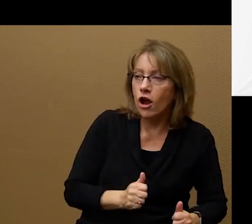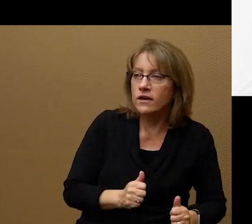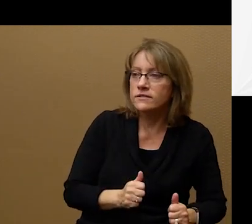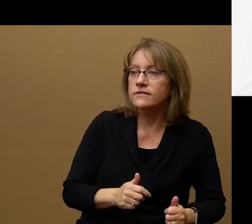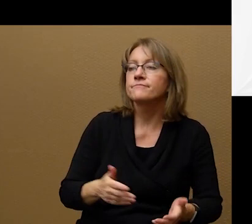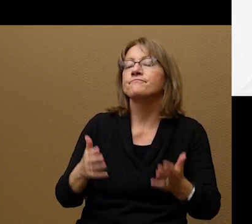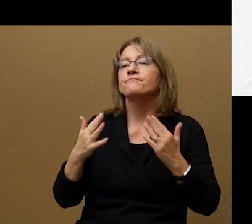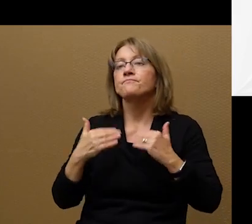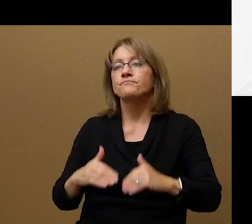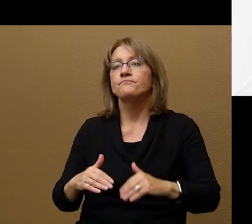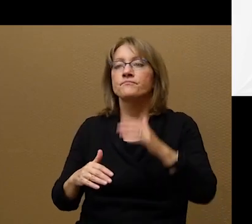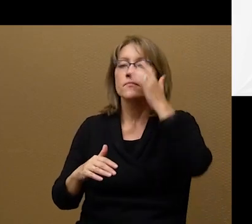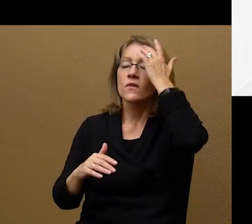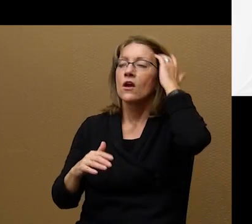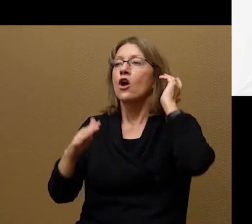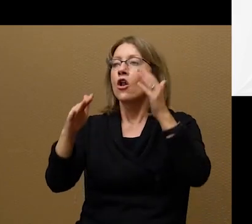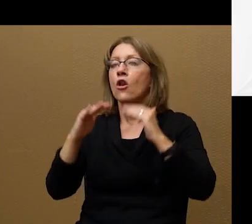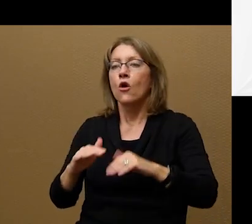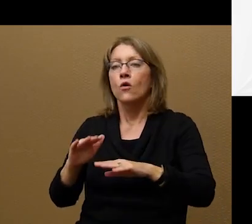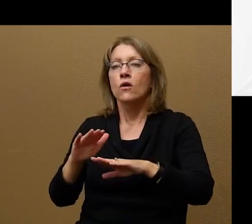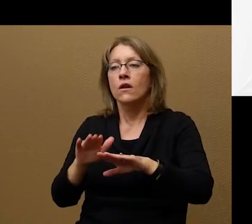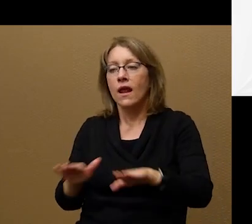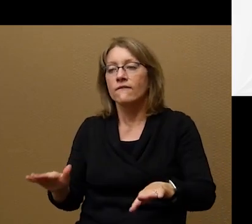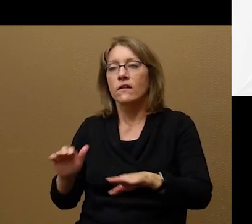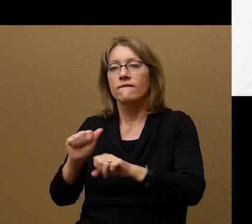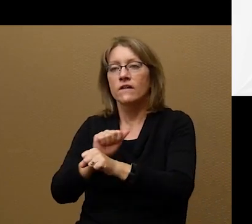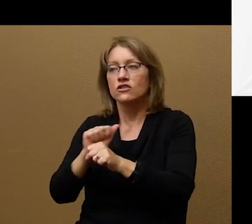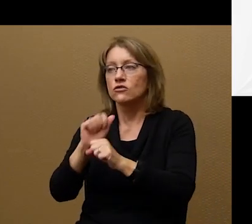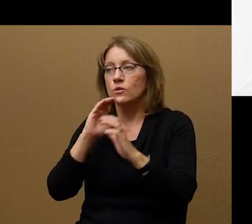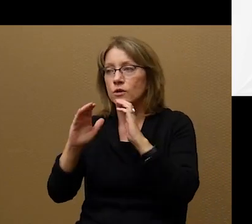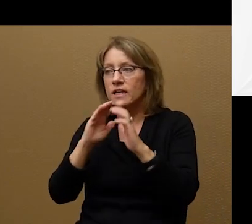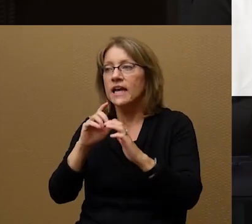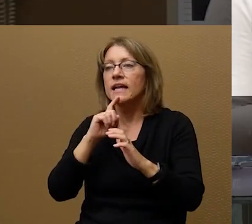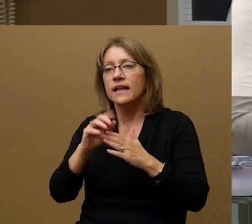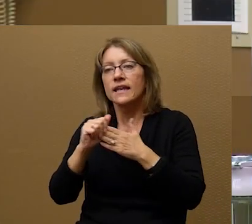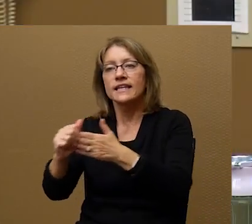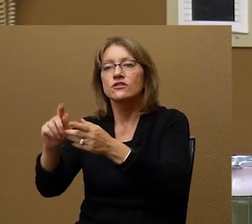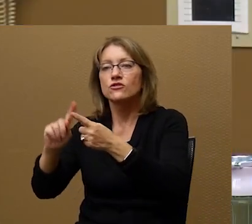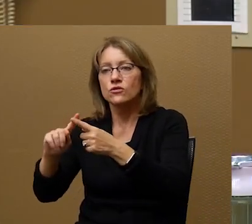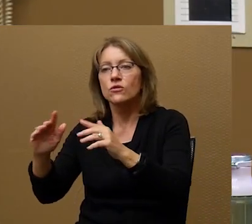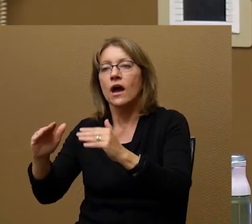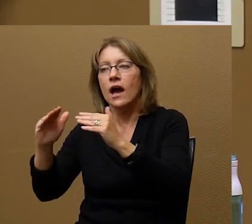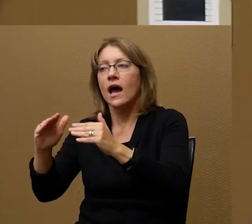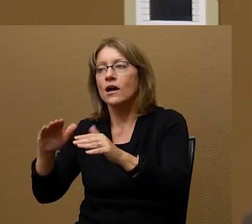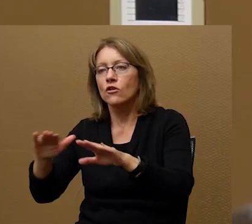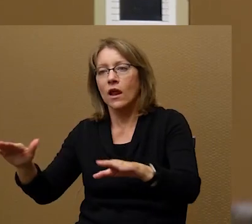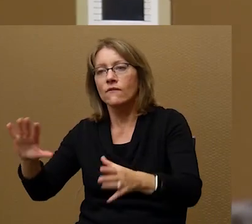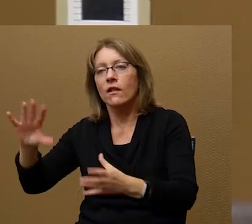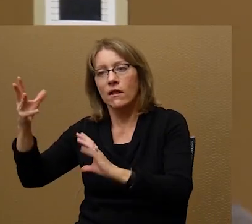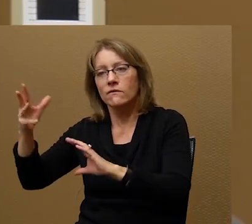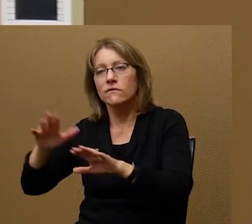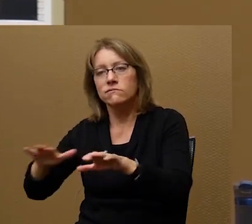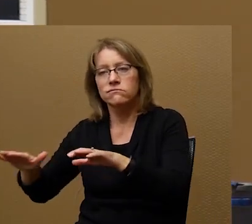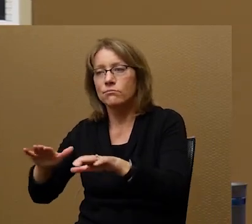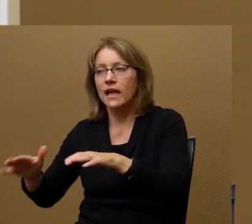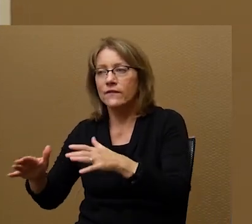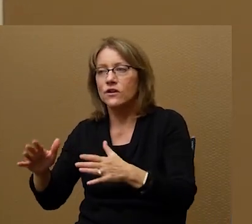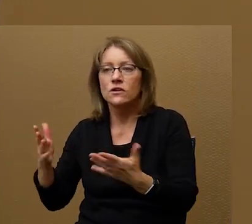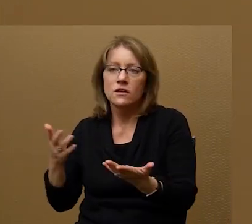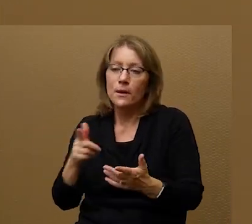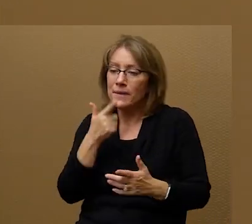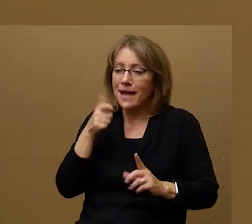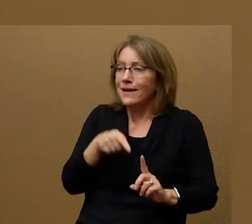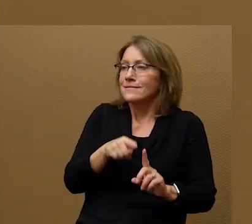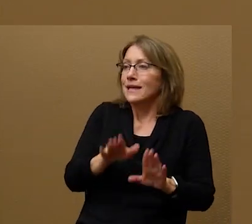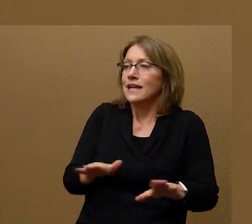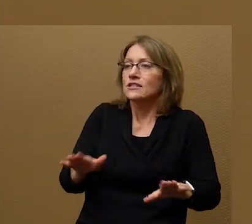functional communication equal higher levels of inappropriate or atypical behaviors. And this is just because they're trying to communicate